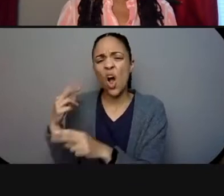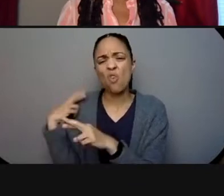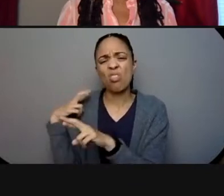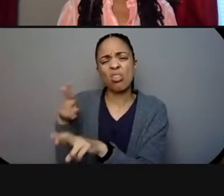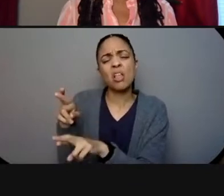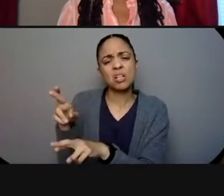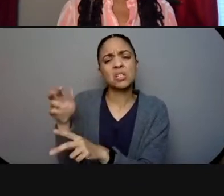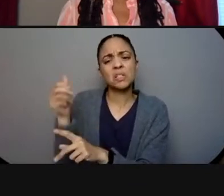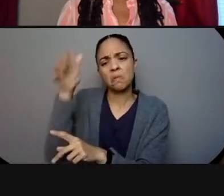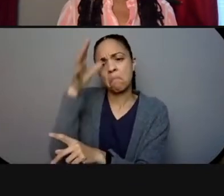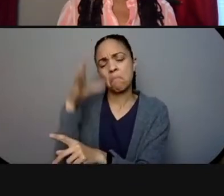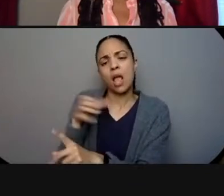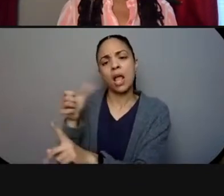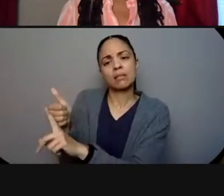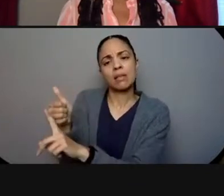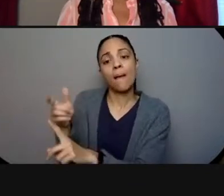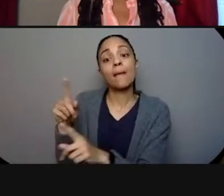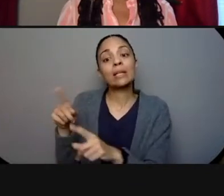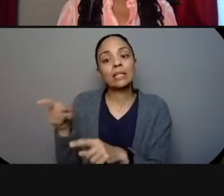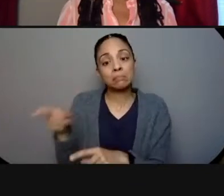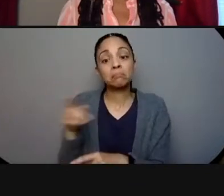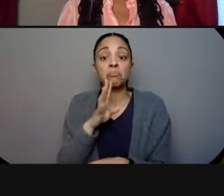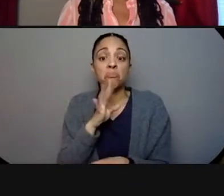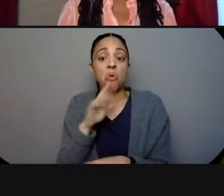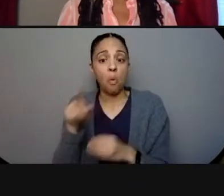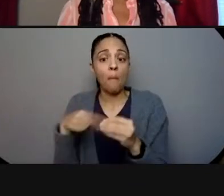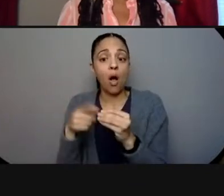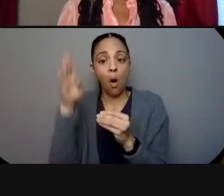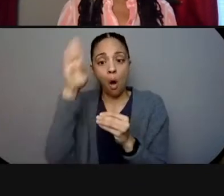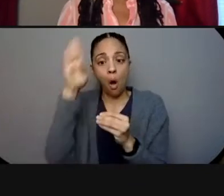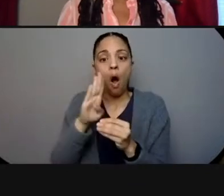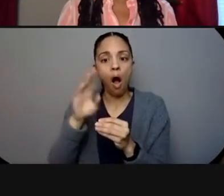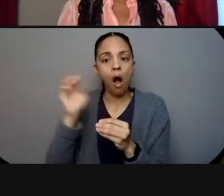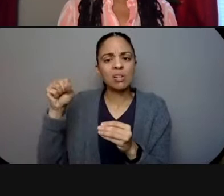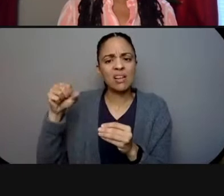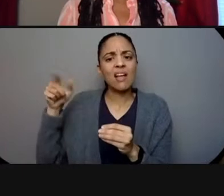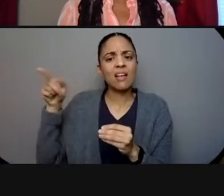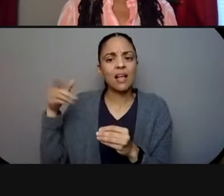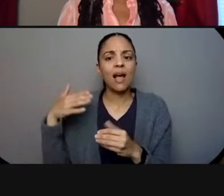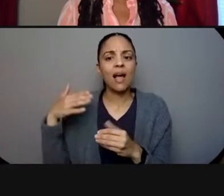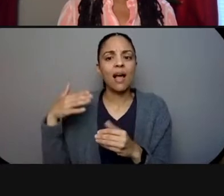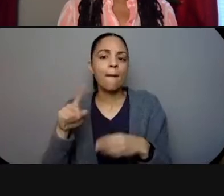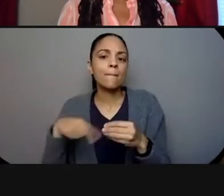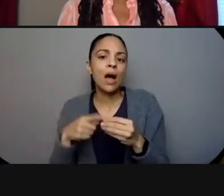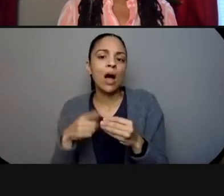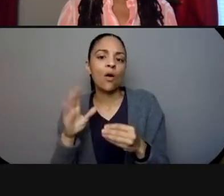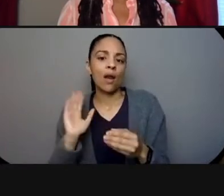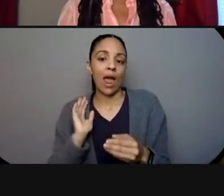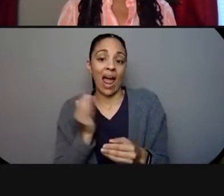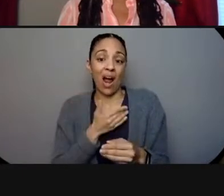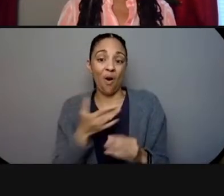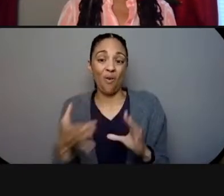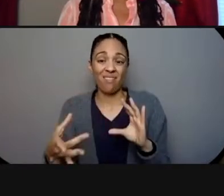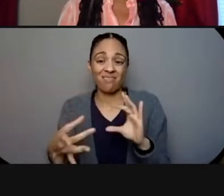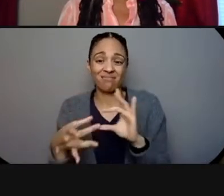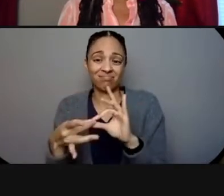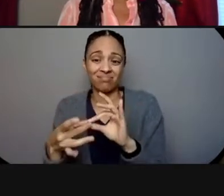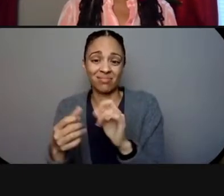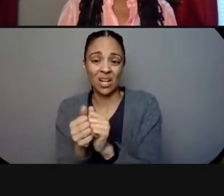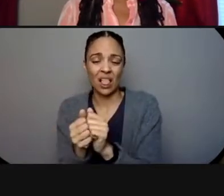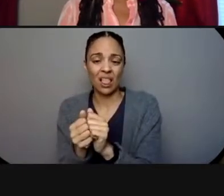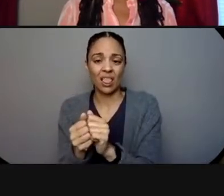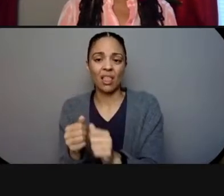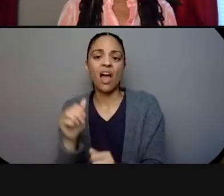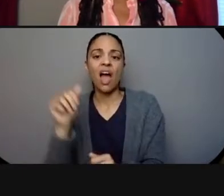power. He spoke of our connection to Africa. He spoke on, respecting